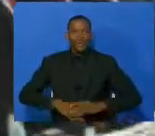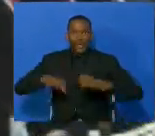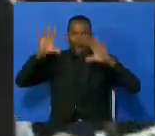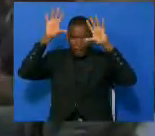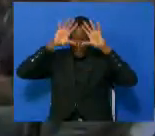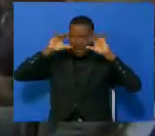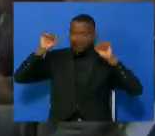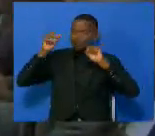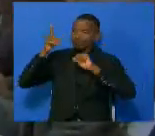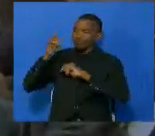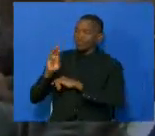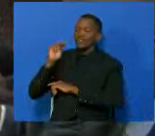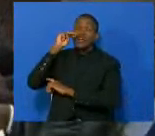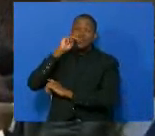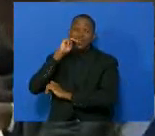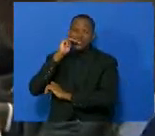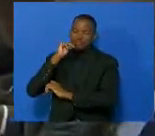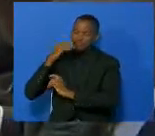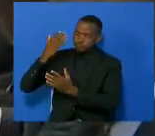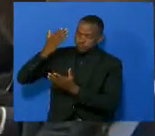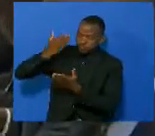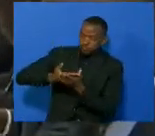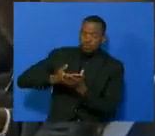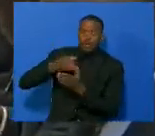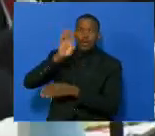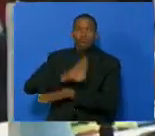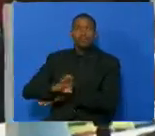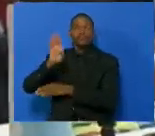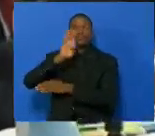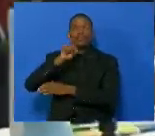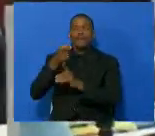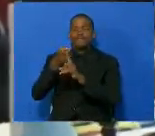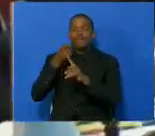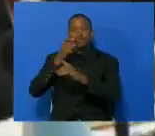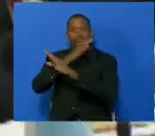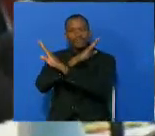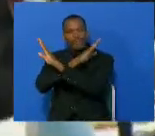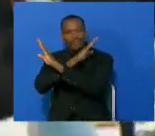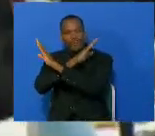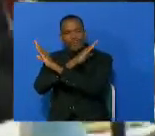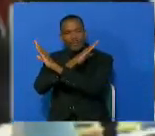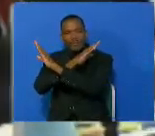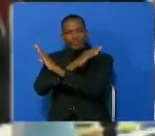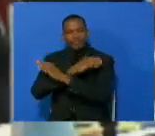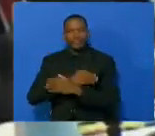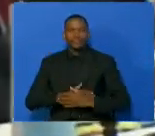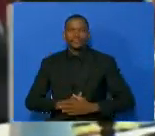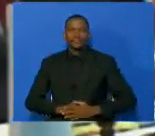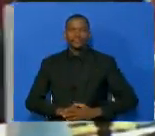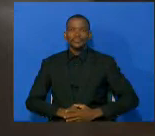Tautona Dr. Mokgweetsi Masisi o sa tswa go goroga mono gae go tsweng kwa Zambia.